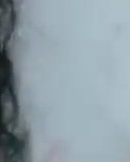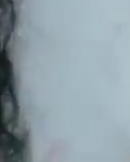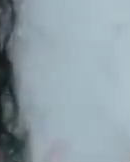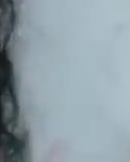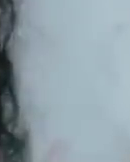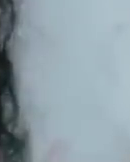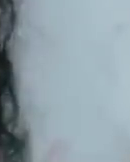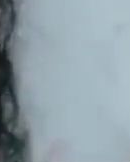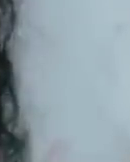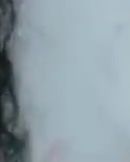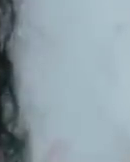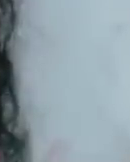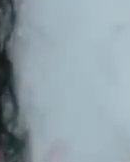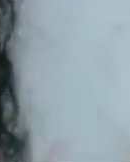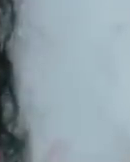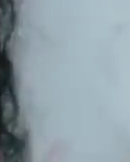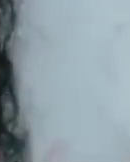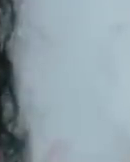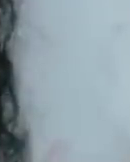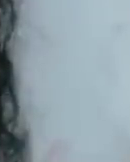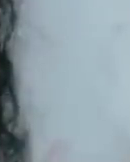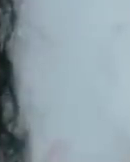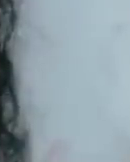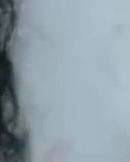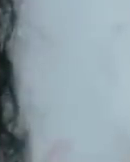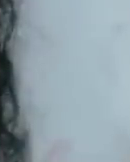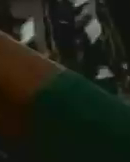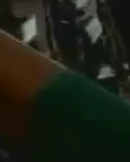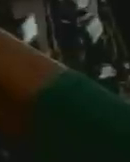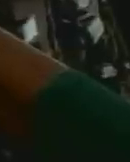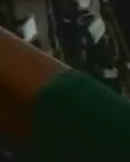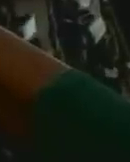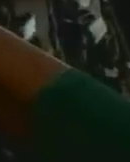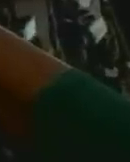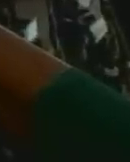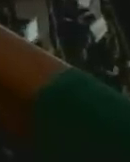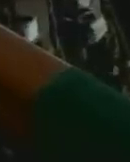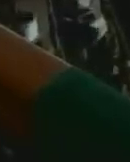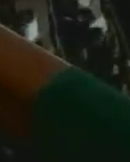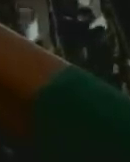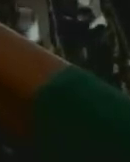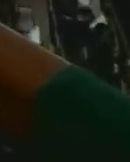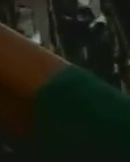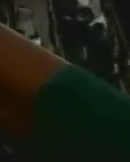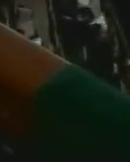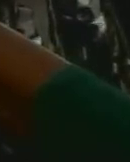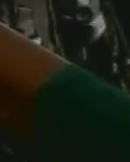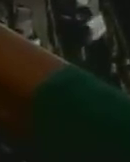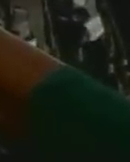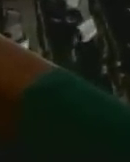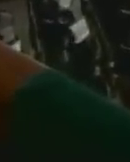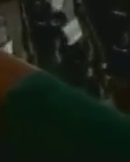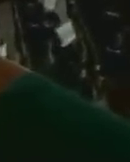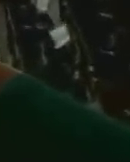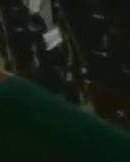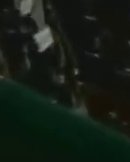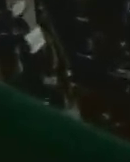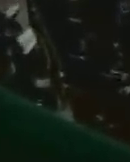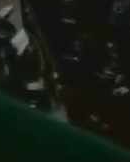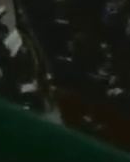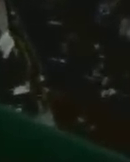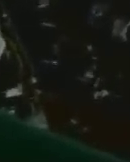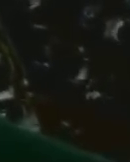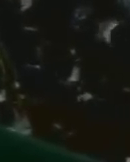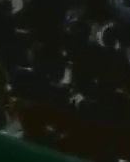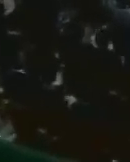world stage, where she was invited to sing at a Bob Marley tribute concert in 1988 in Philadelphia. Therese later performed on the Dennis